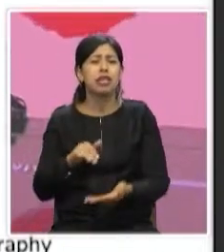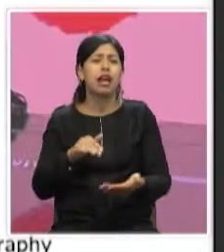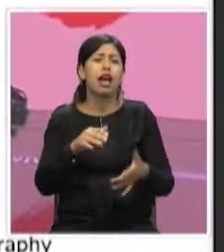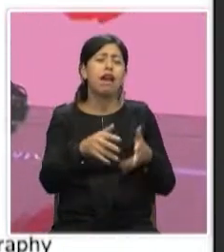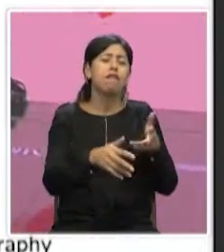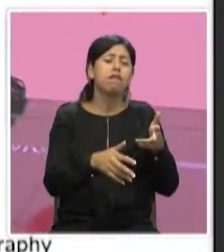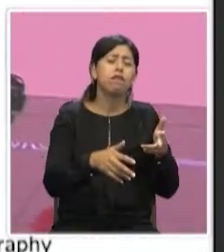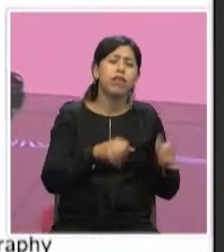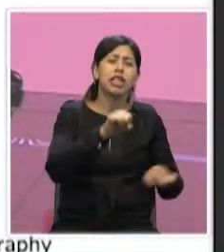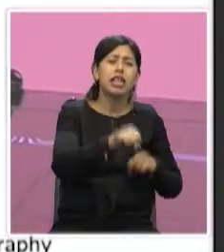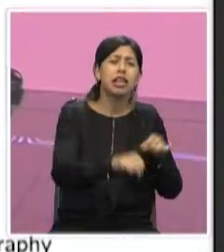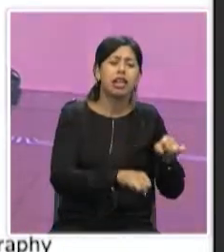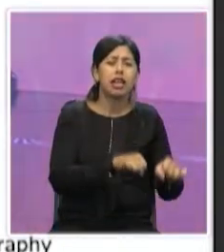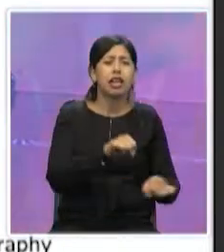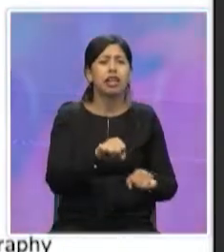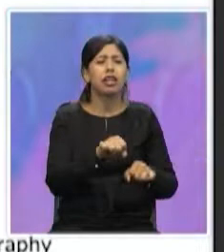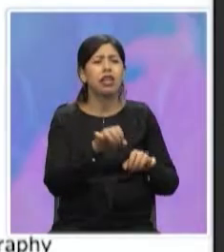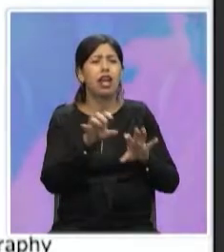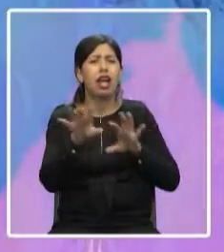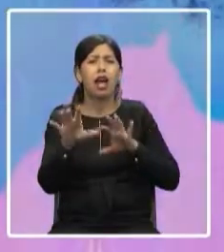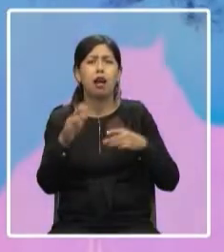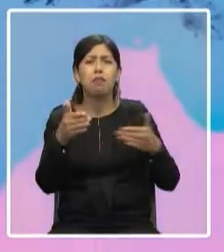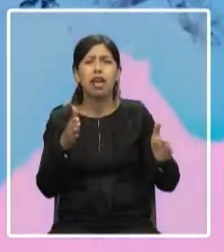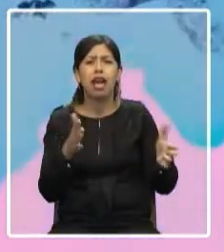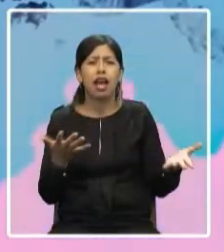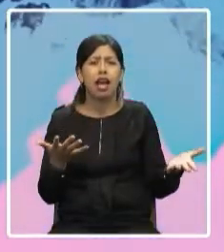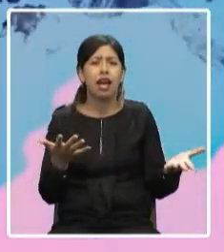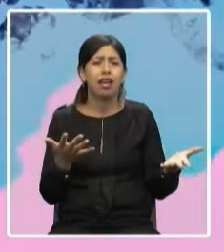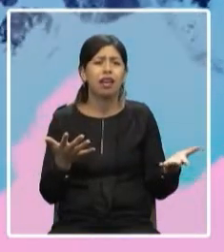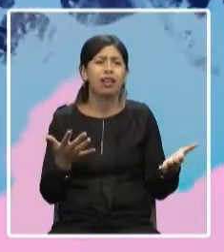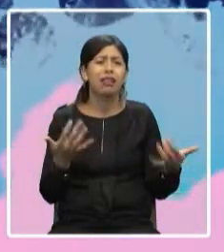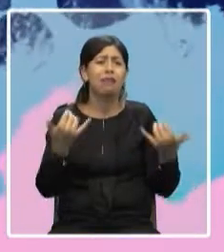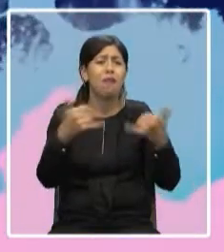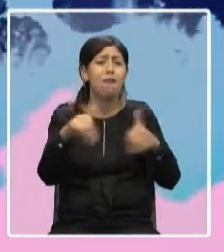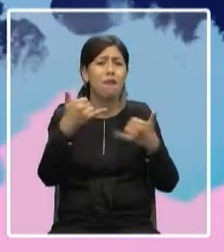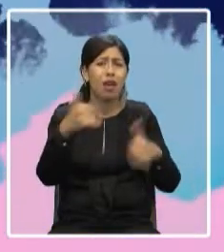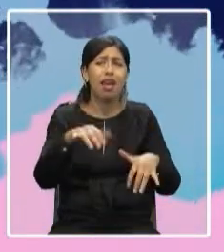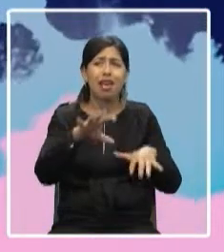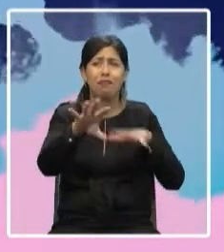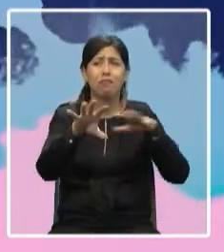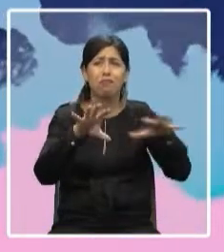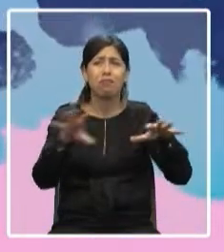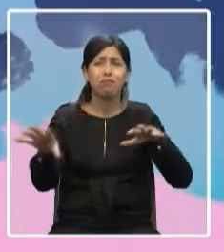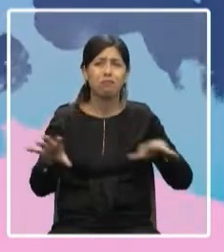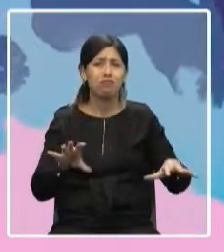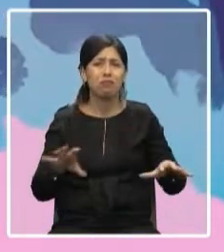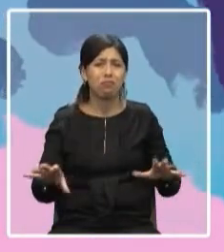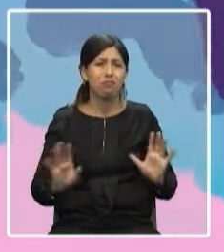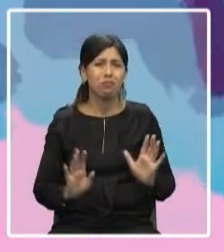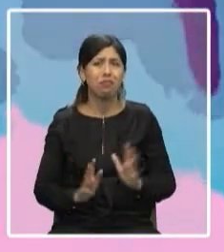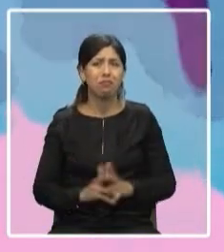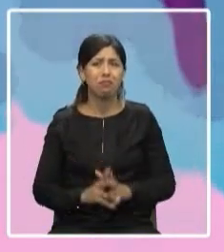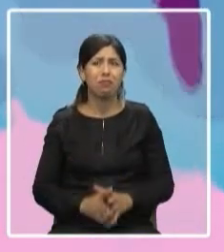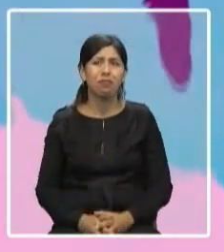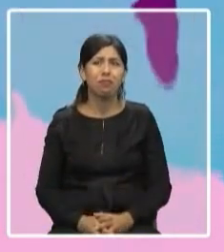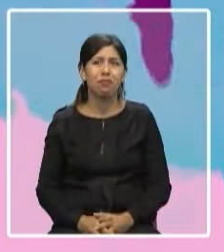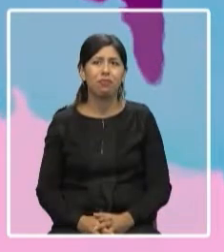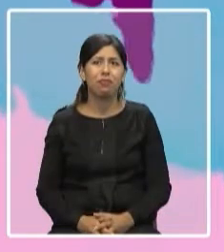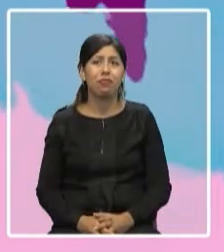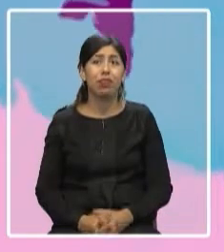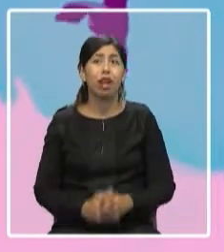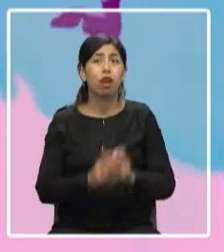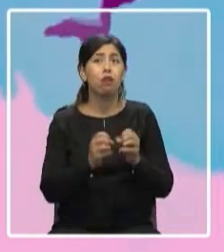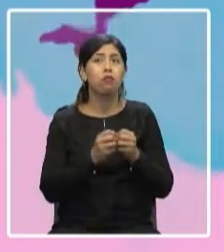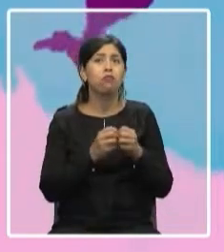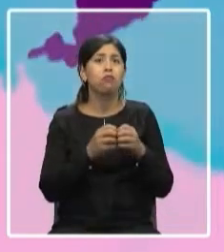patio umbrellas and so on. And so there's a tremendous amount of belongings here, far in excess of any notion